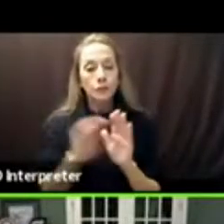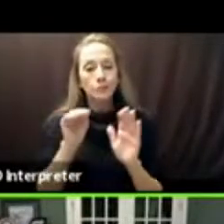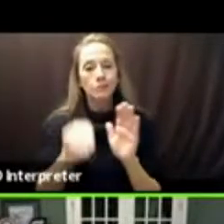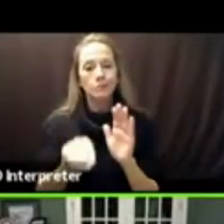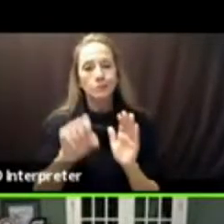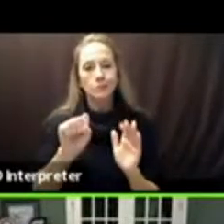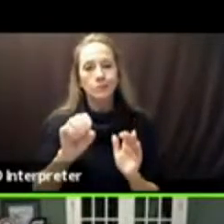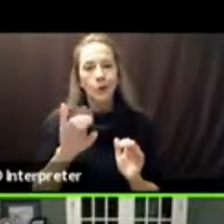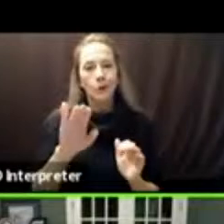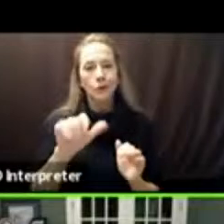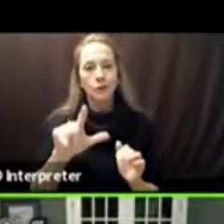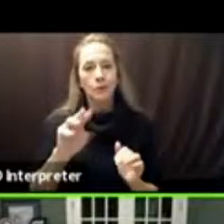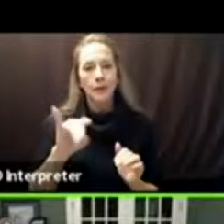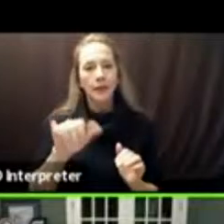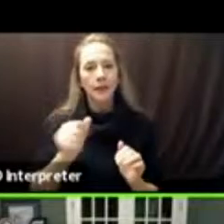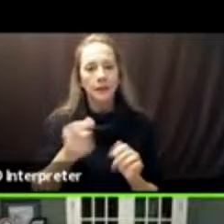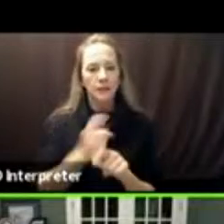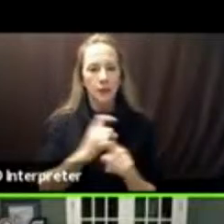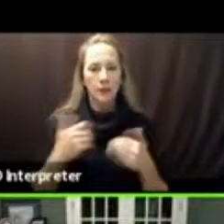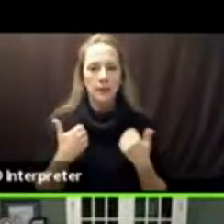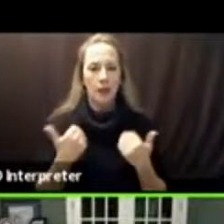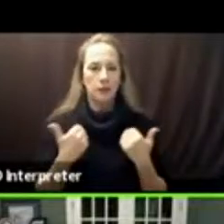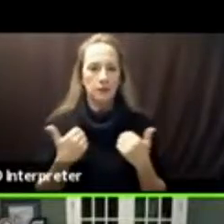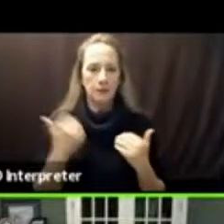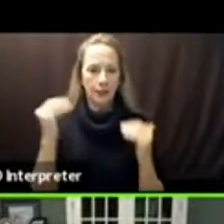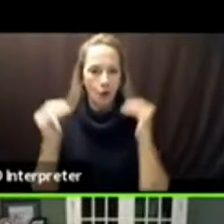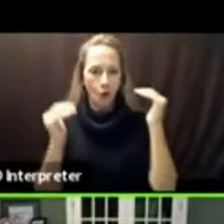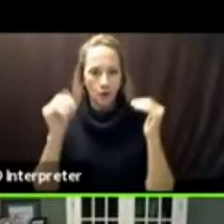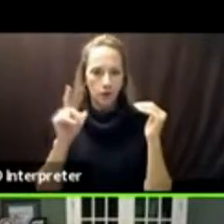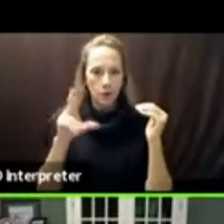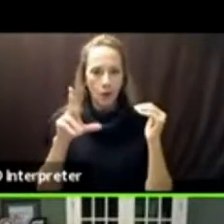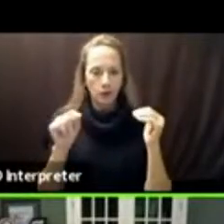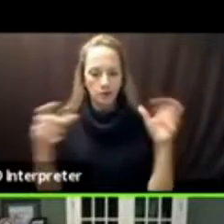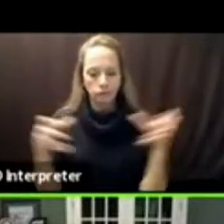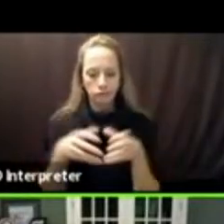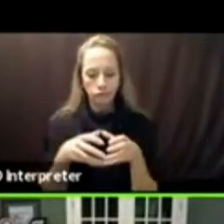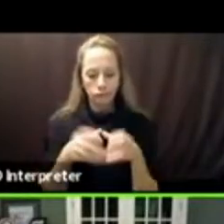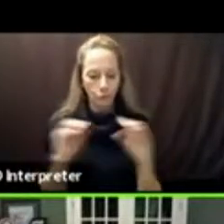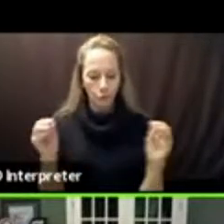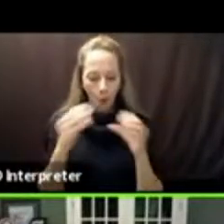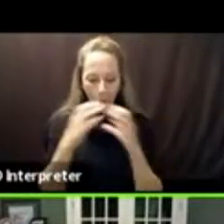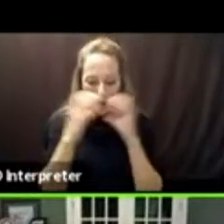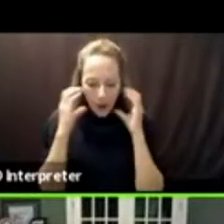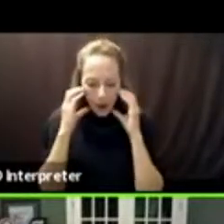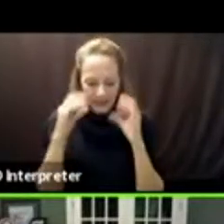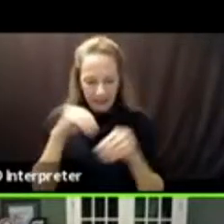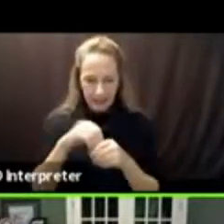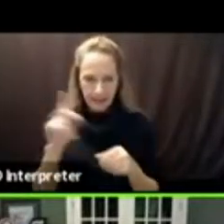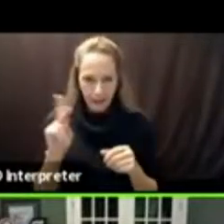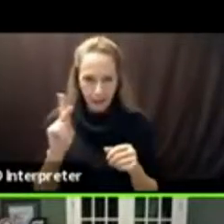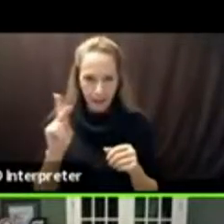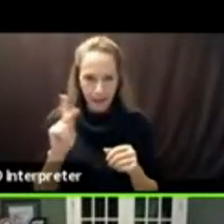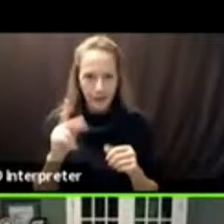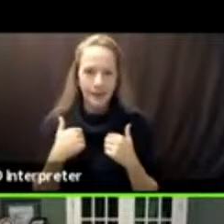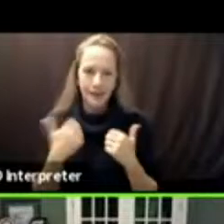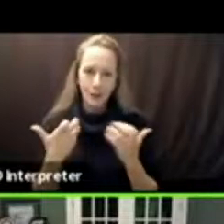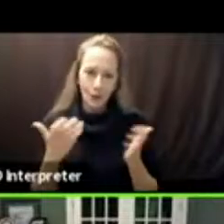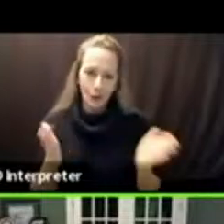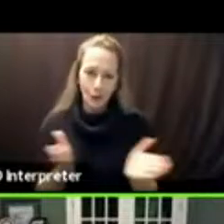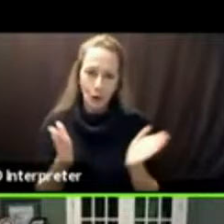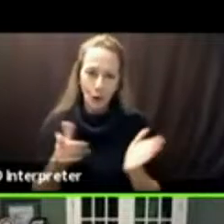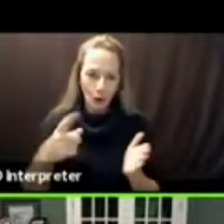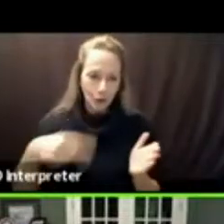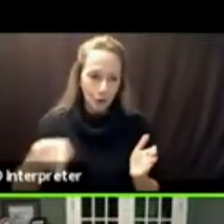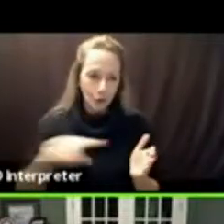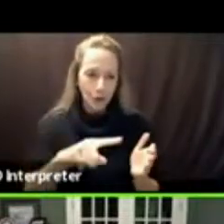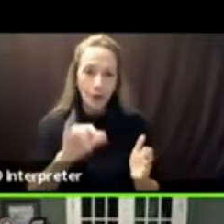by some young adults in gatherings with no mask in parts of Knoxville. We just want to encourage you all at that